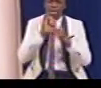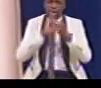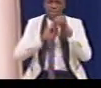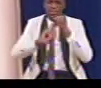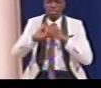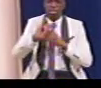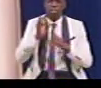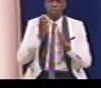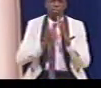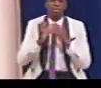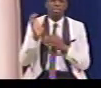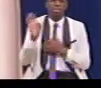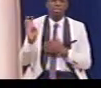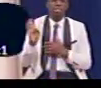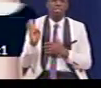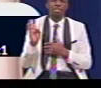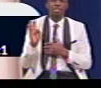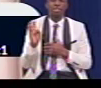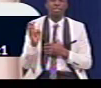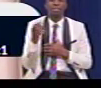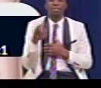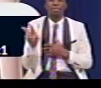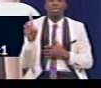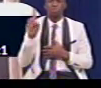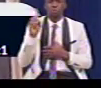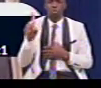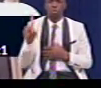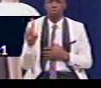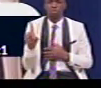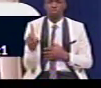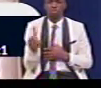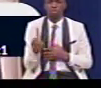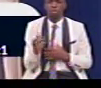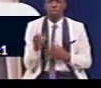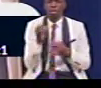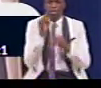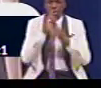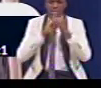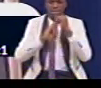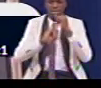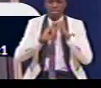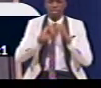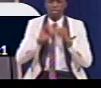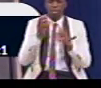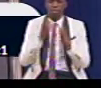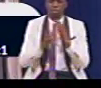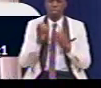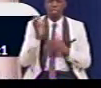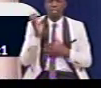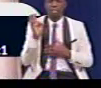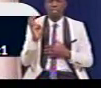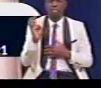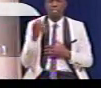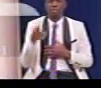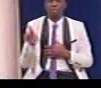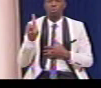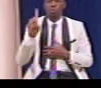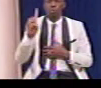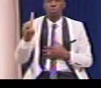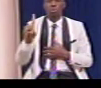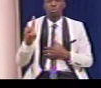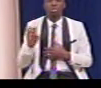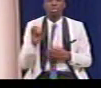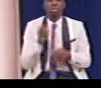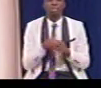Isaiah chapter 6, and I'm reading from verse 1. Isaiah chapter 6, we're reading from verse 1. It says, in the year that King Uzziah